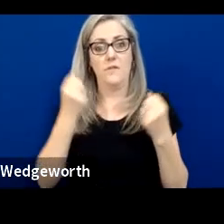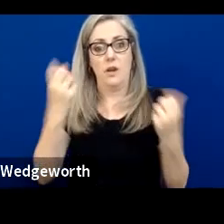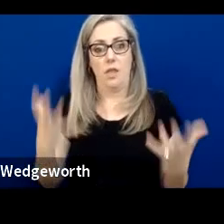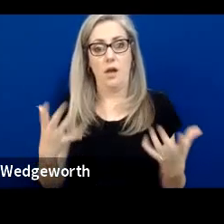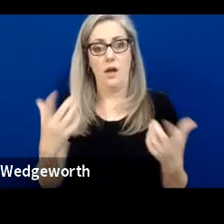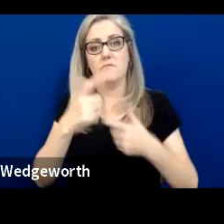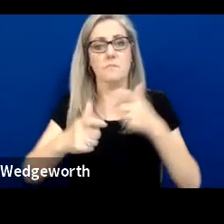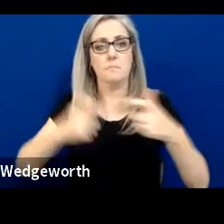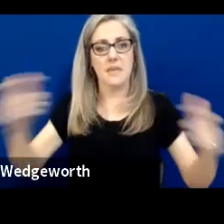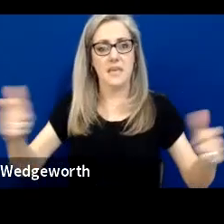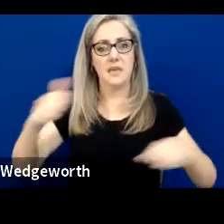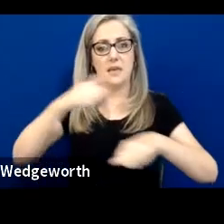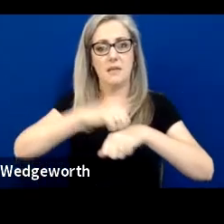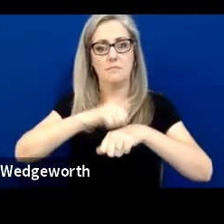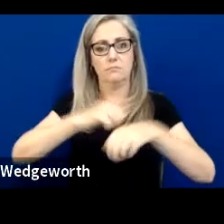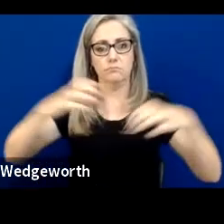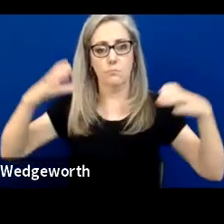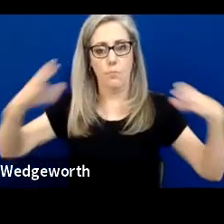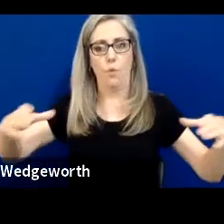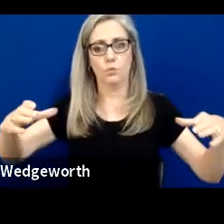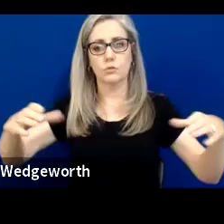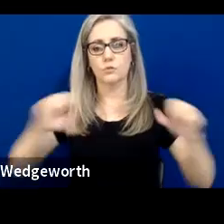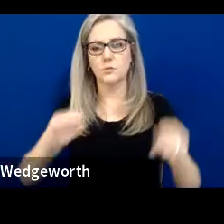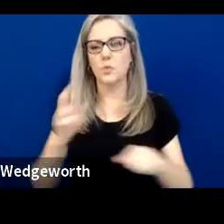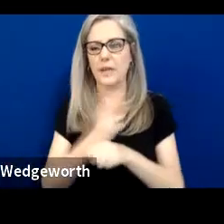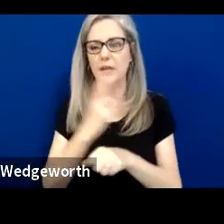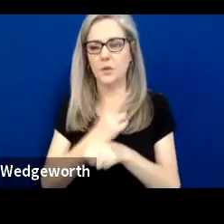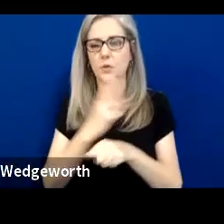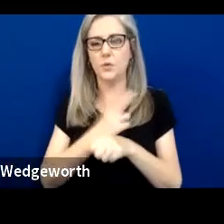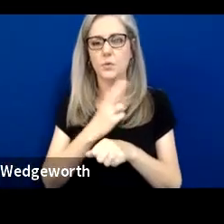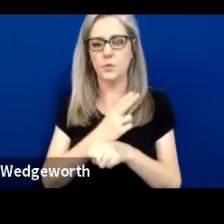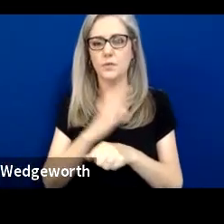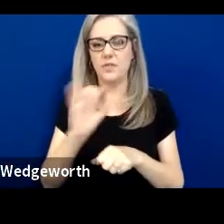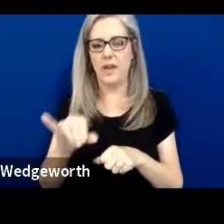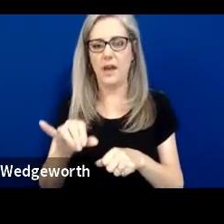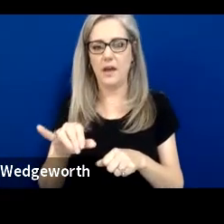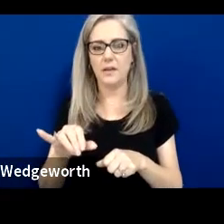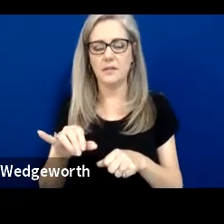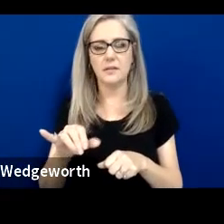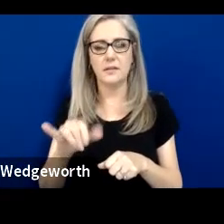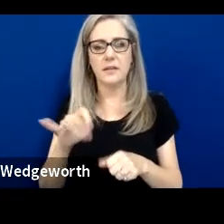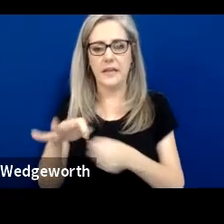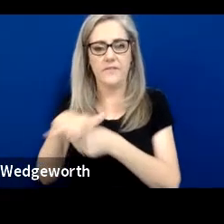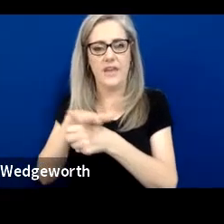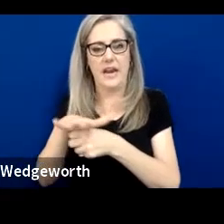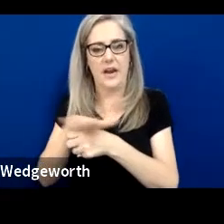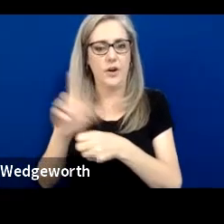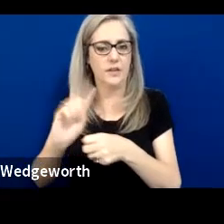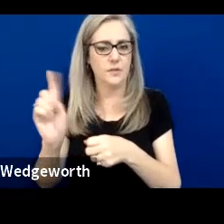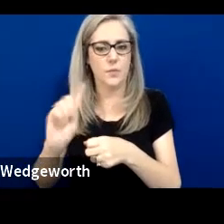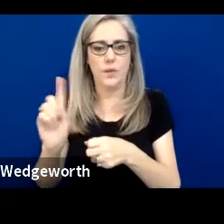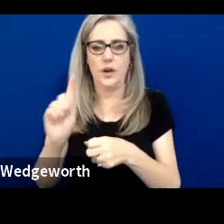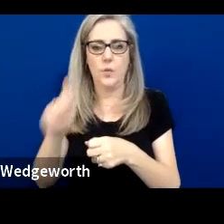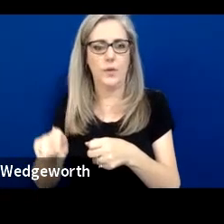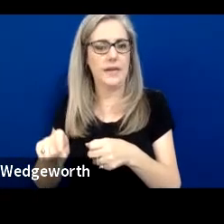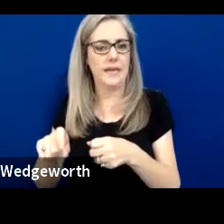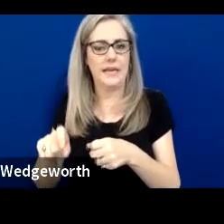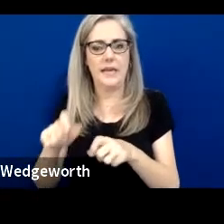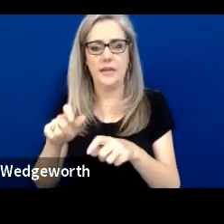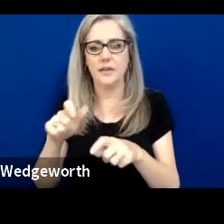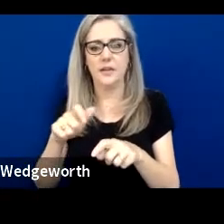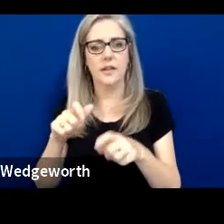sandstone boulders that we feel like we can use to, if there's areas where we need to maybe step down